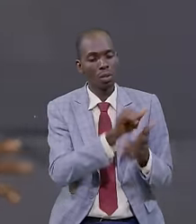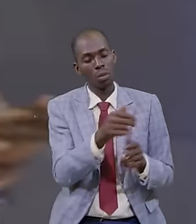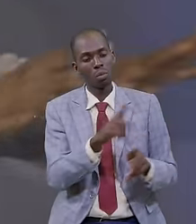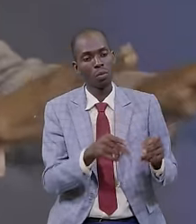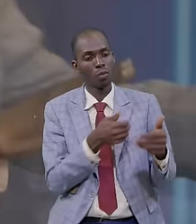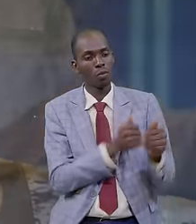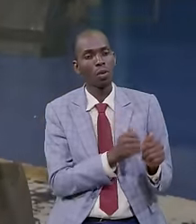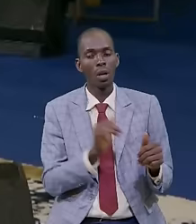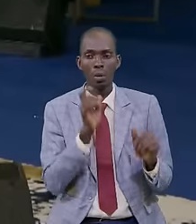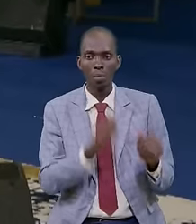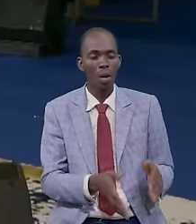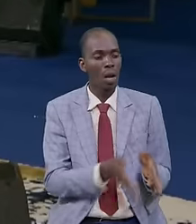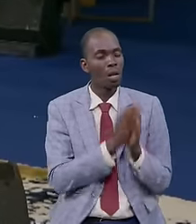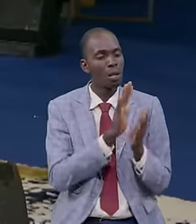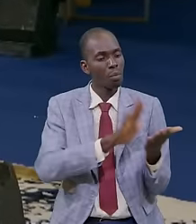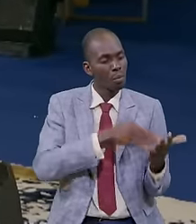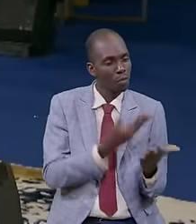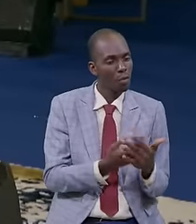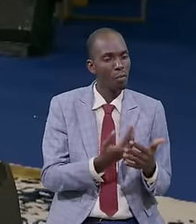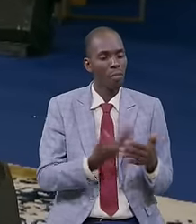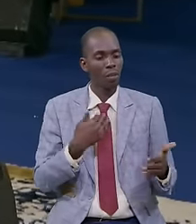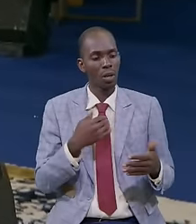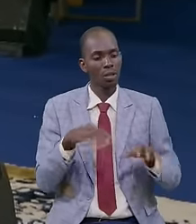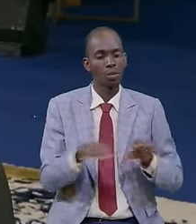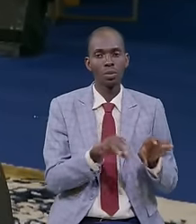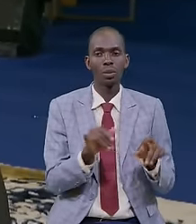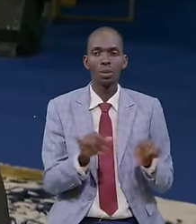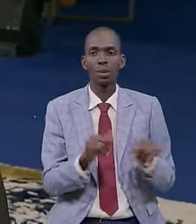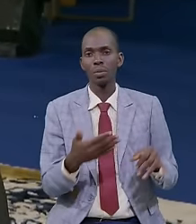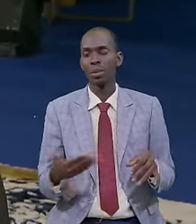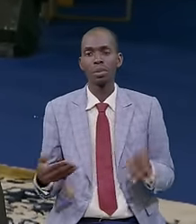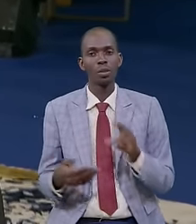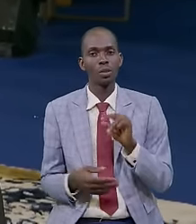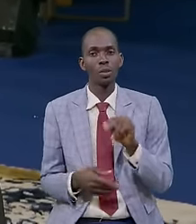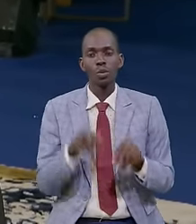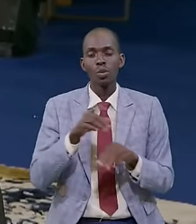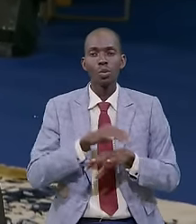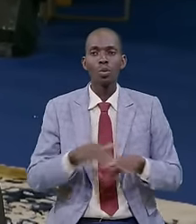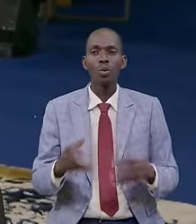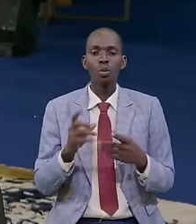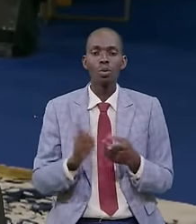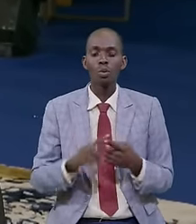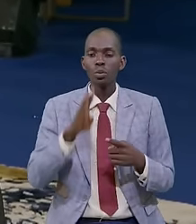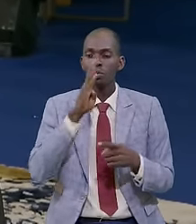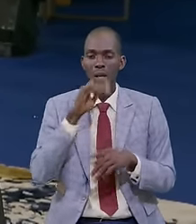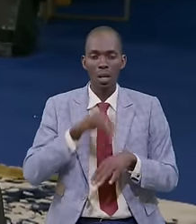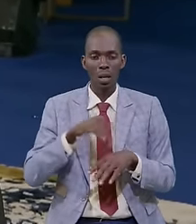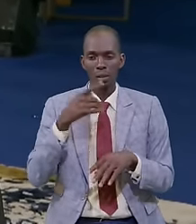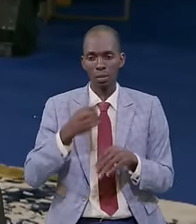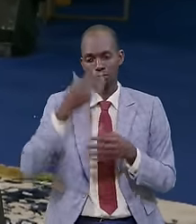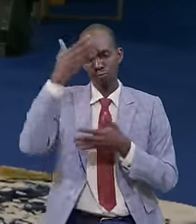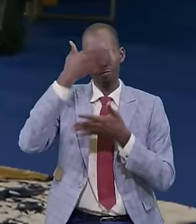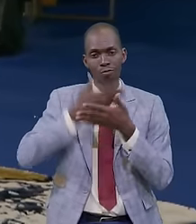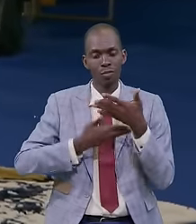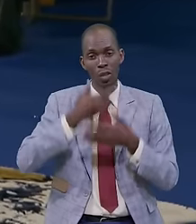are standing towards that, you don't want to take the first line, the first opportunity. But you